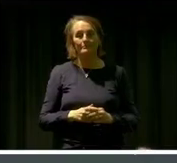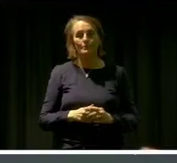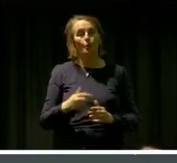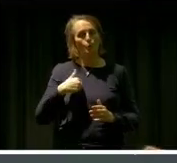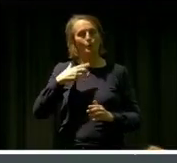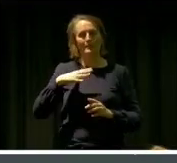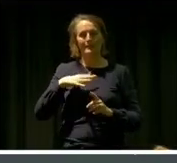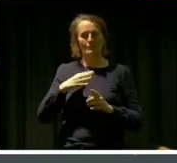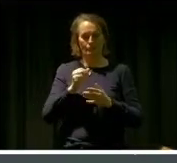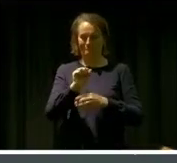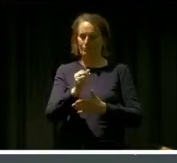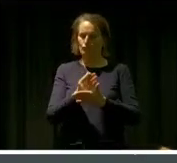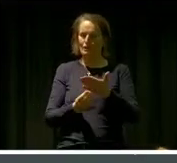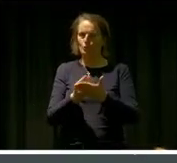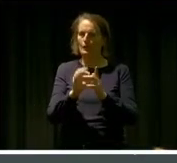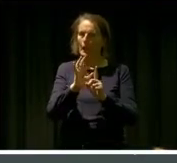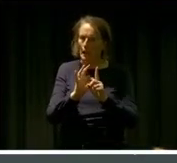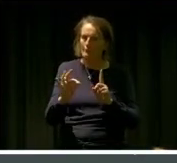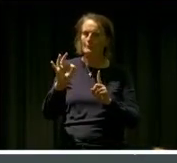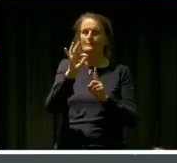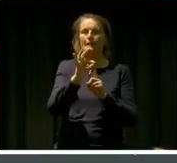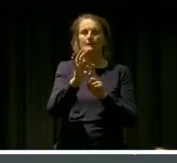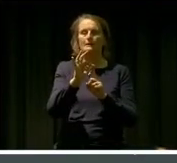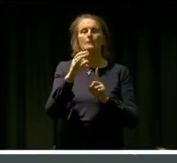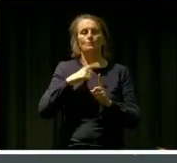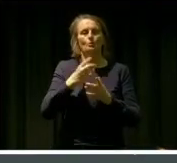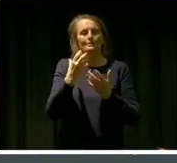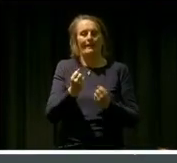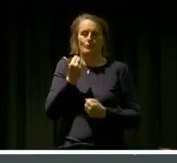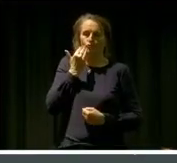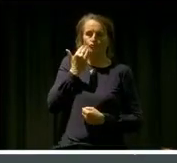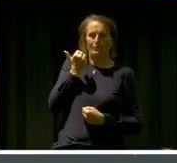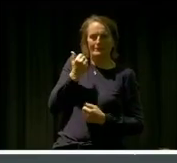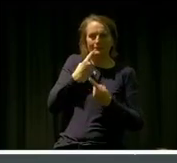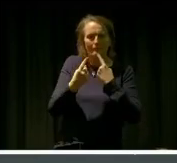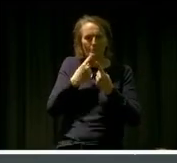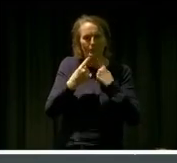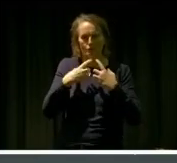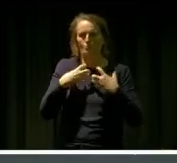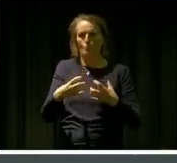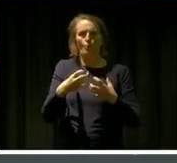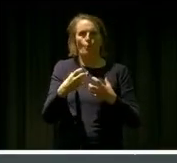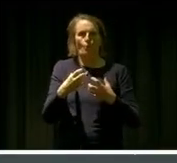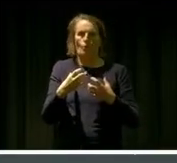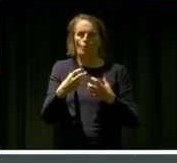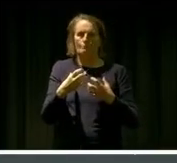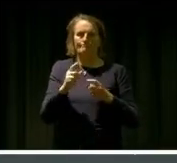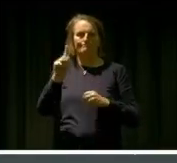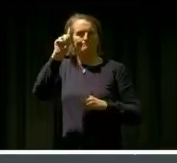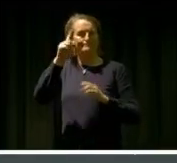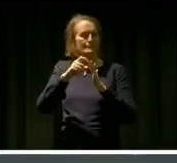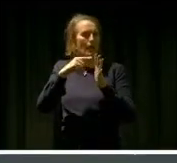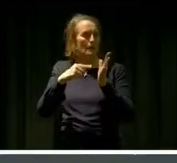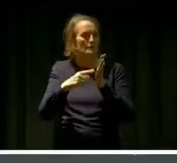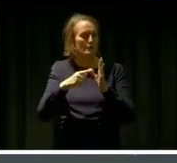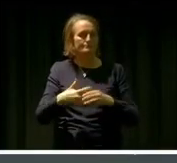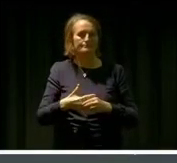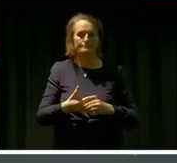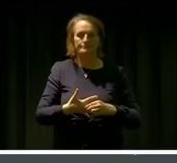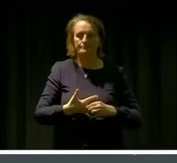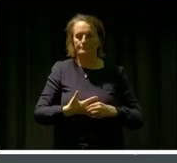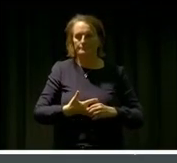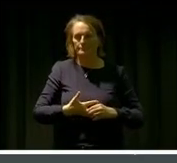these resources to align with the more recent and available evidence that has since emerged. So our Heart Health